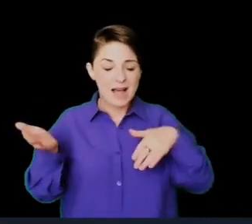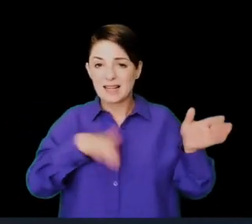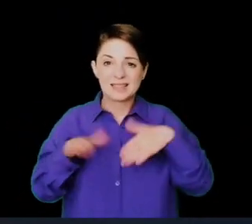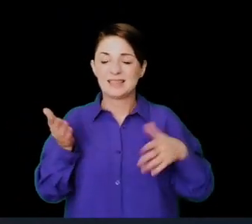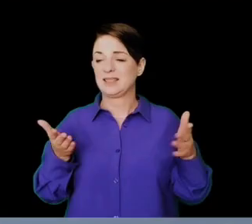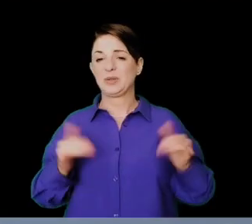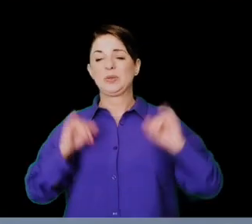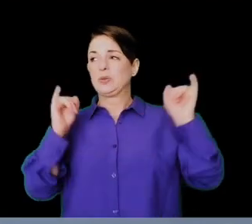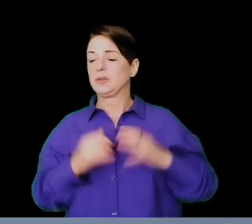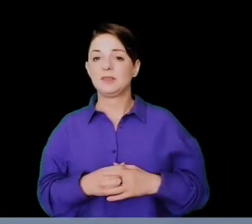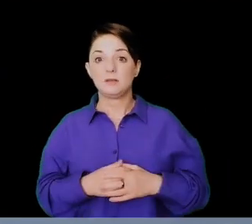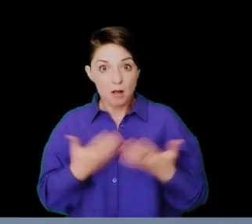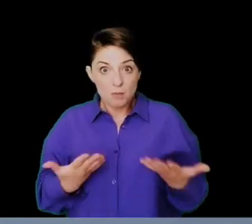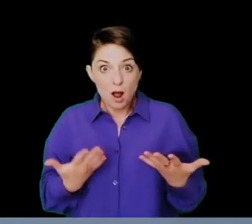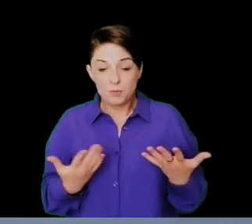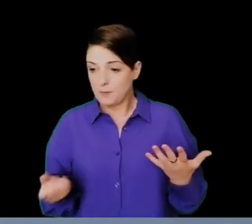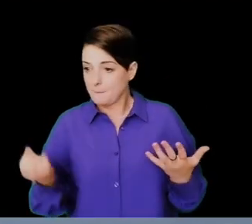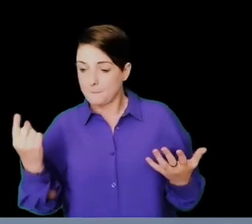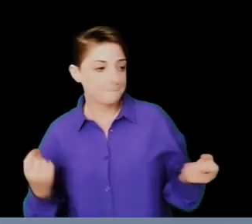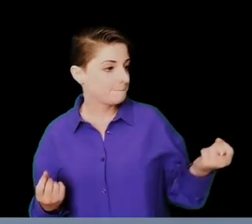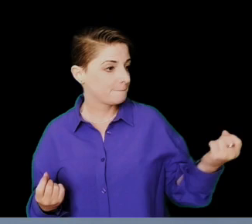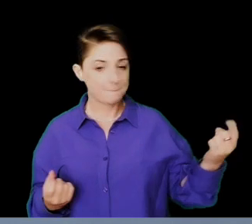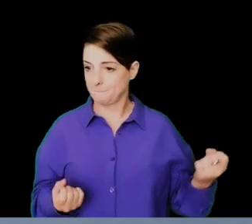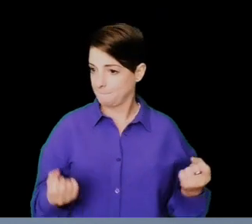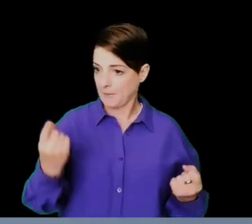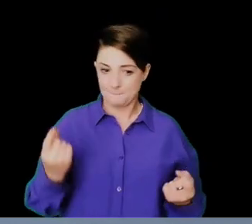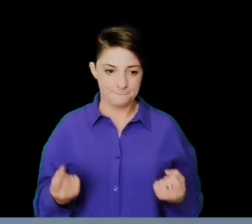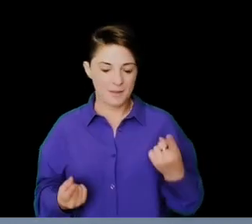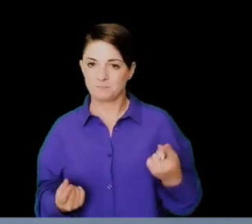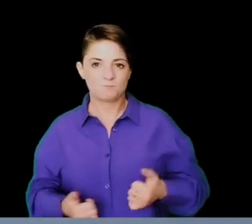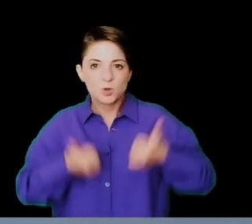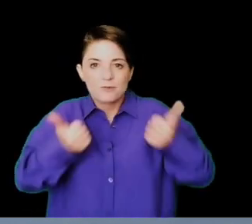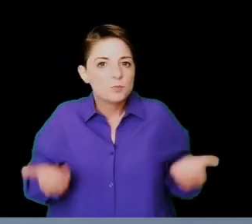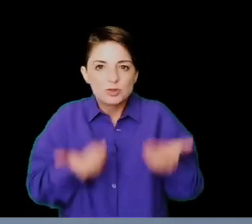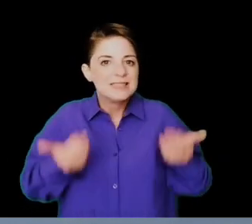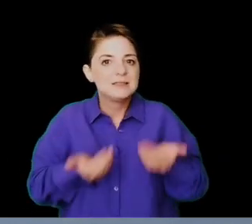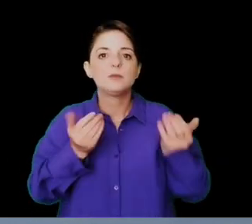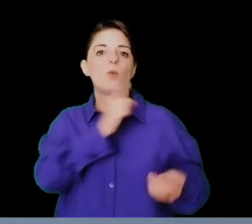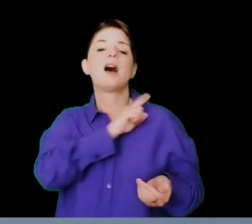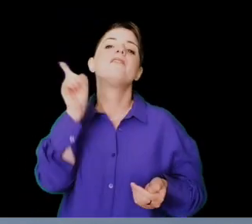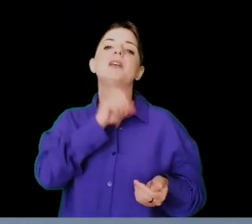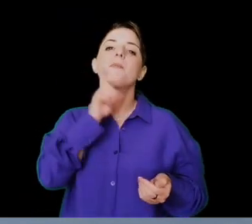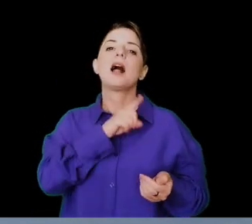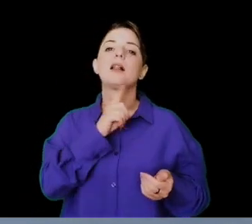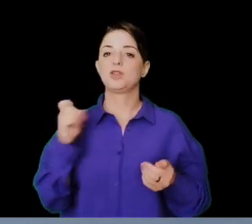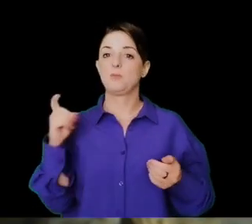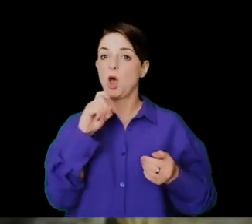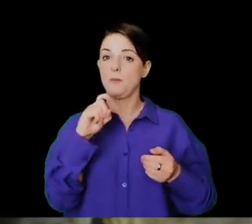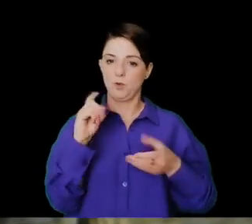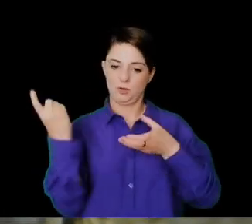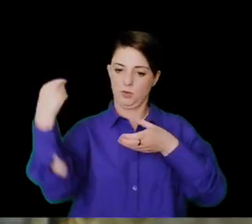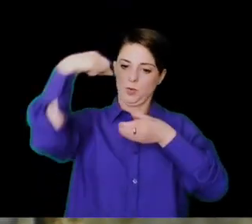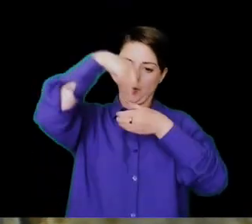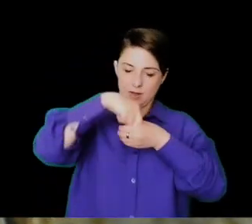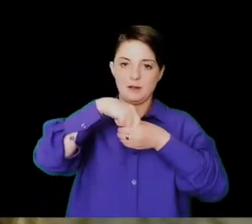At present, oysters in the Solent are really sparse and quite spread out, which doesn't work well for their breeding strategy. The female needs to